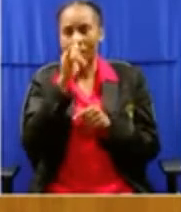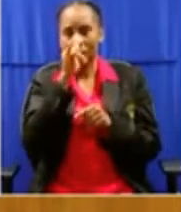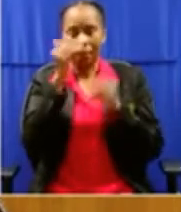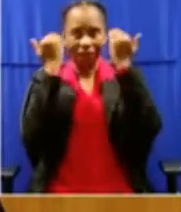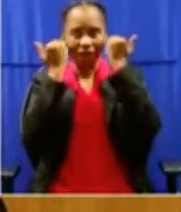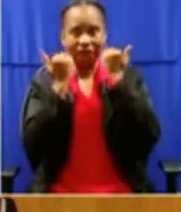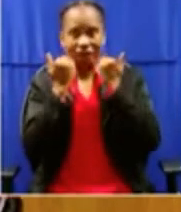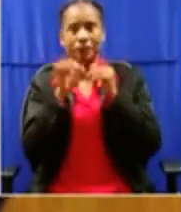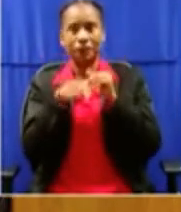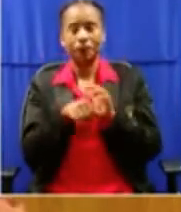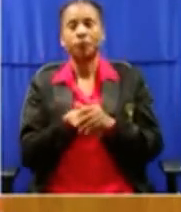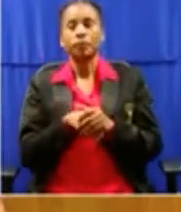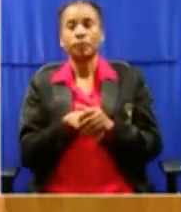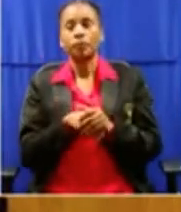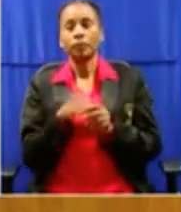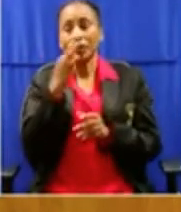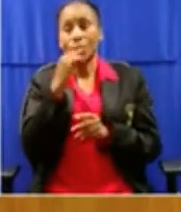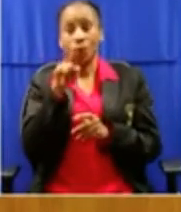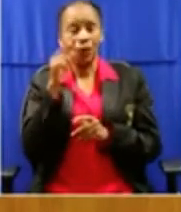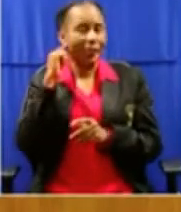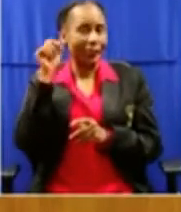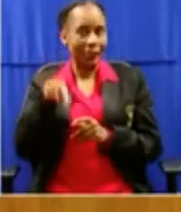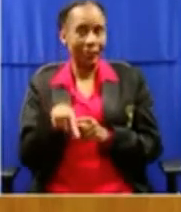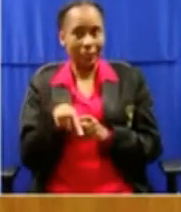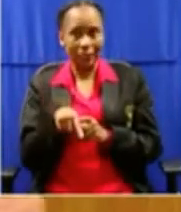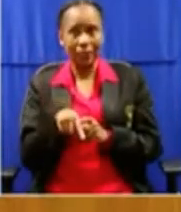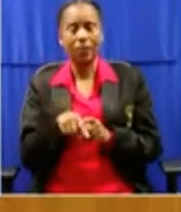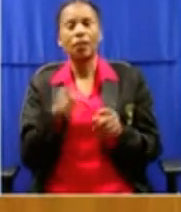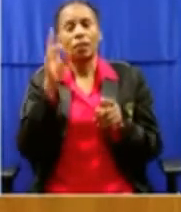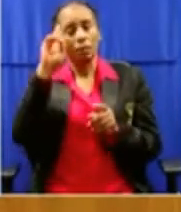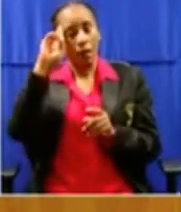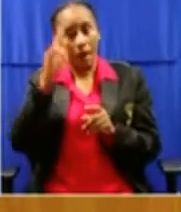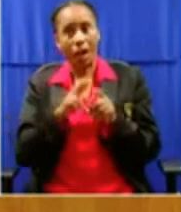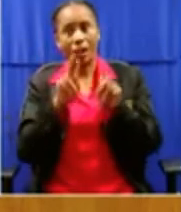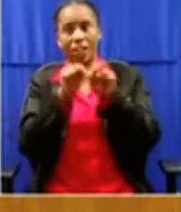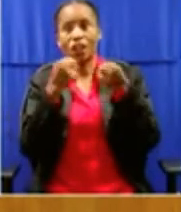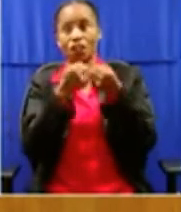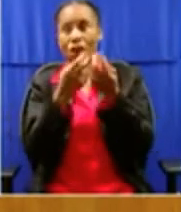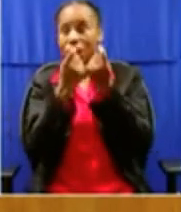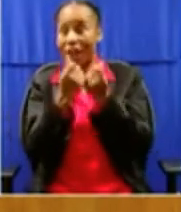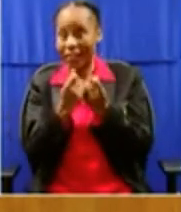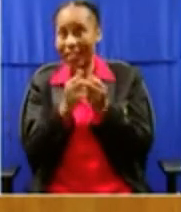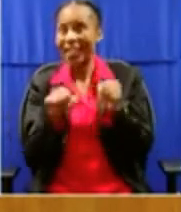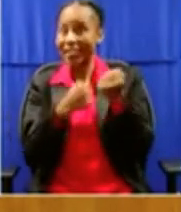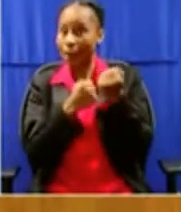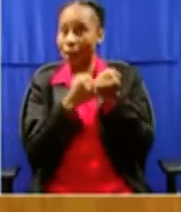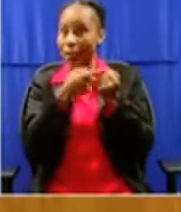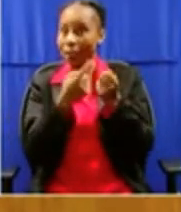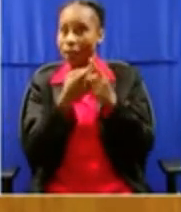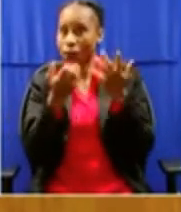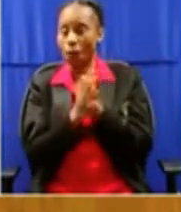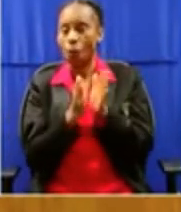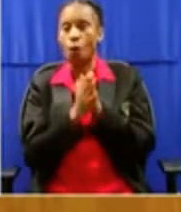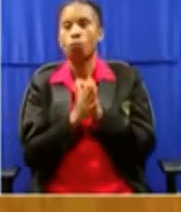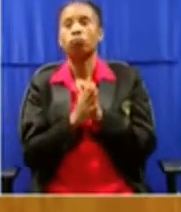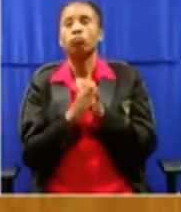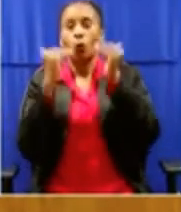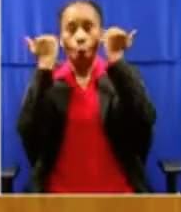Treasury, in its submission to support this, quotes from the Constitutional Court saying